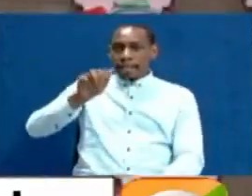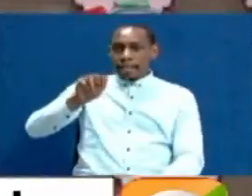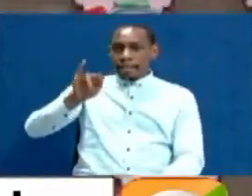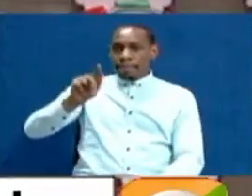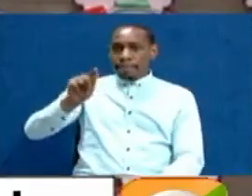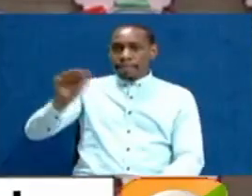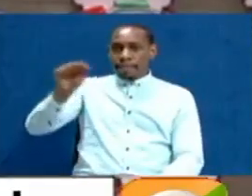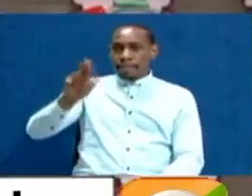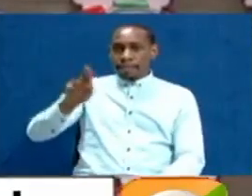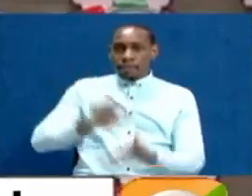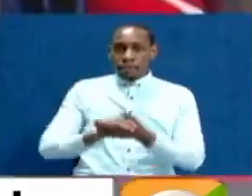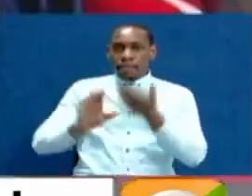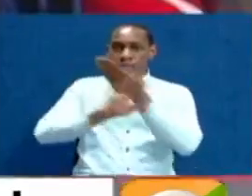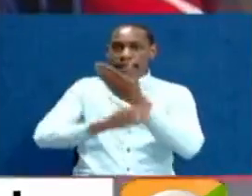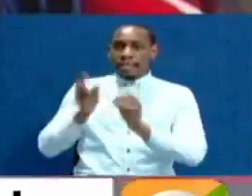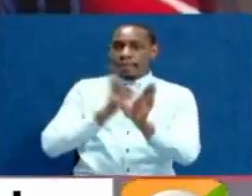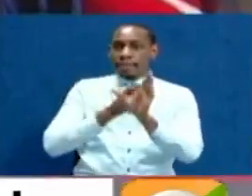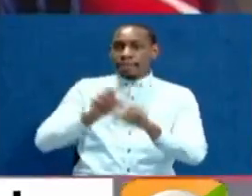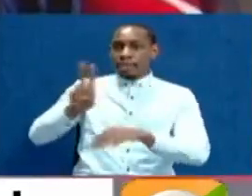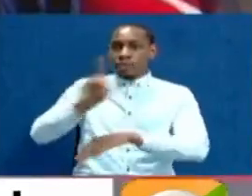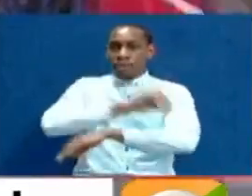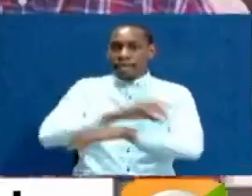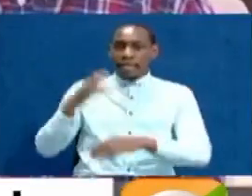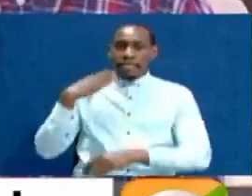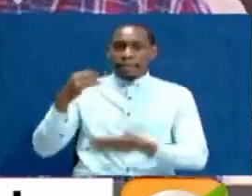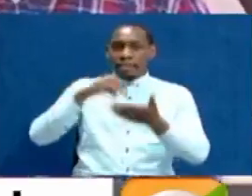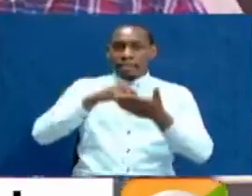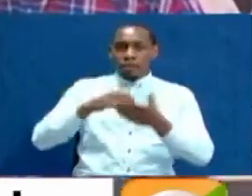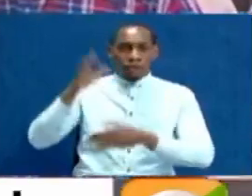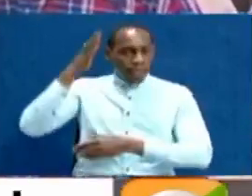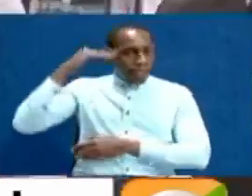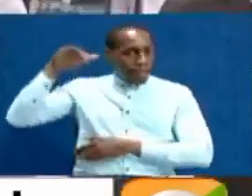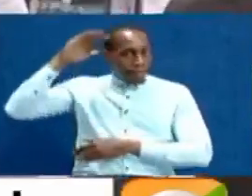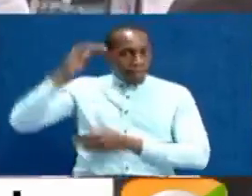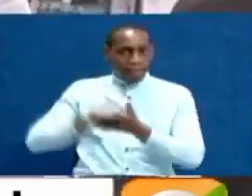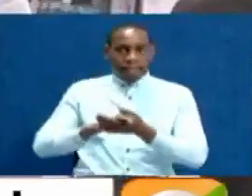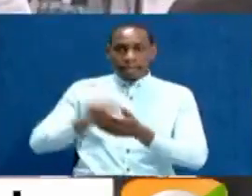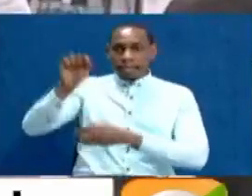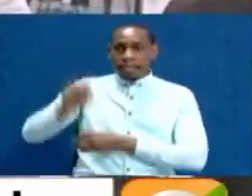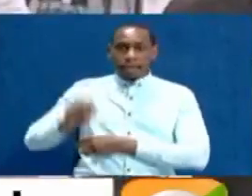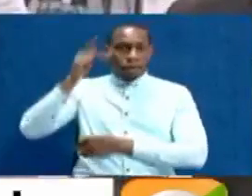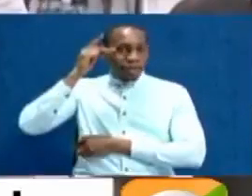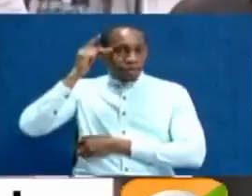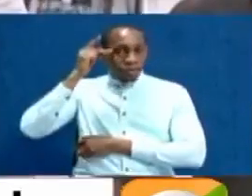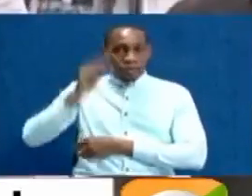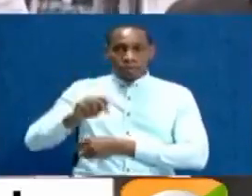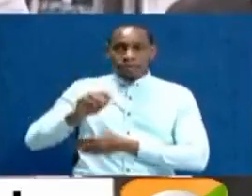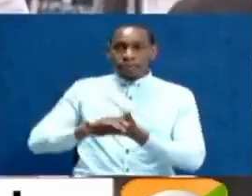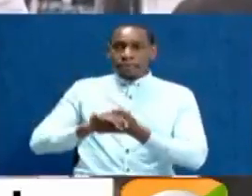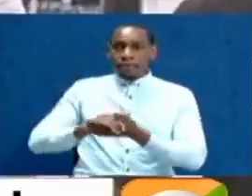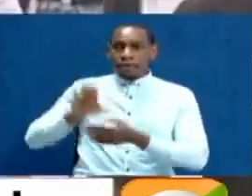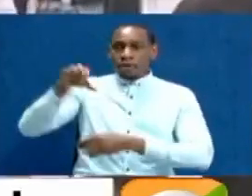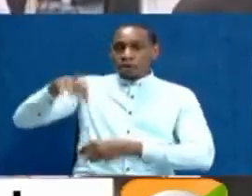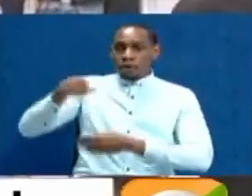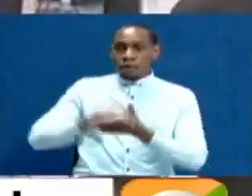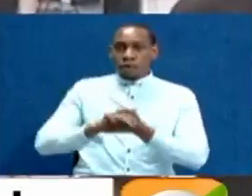Hoshiko. The countries participating in the two-day championships include Brazil, Thailand, South Korea, Cote d'Ivoire,